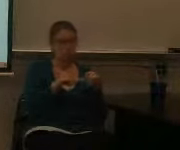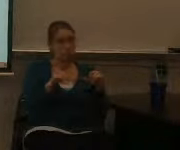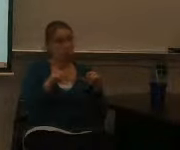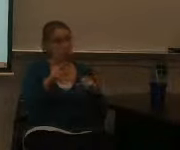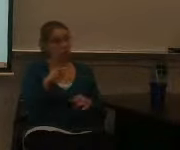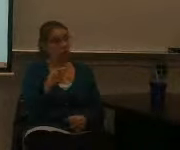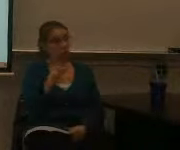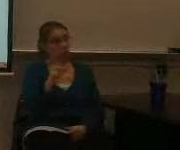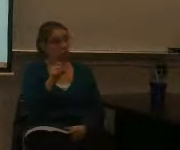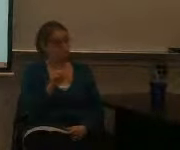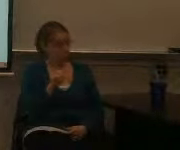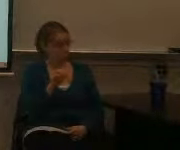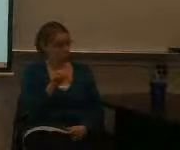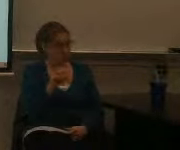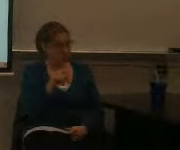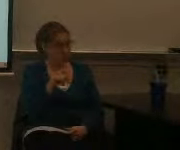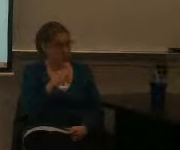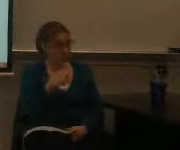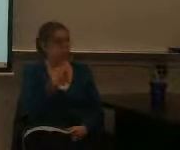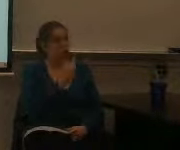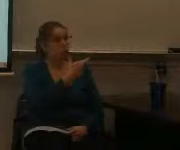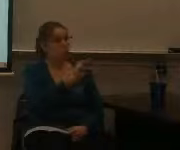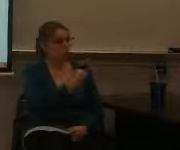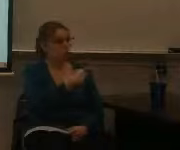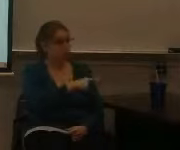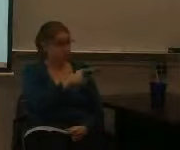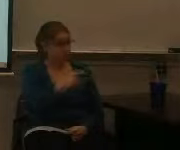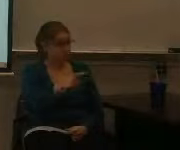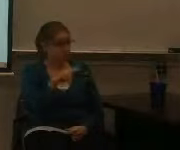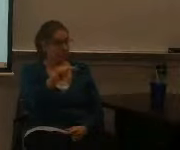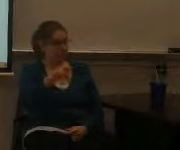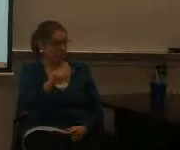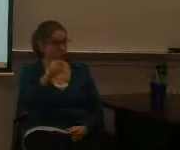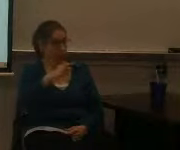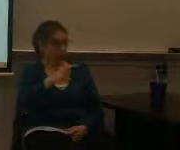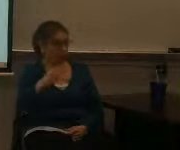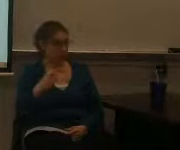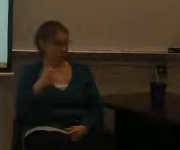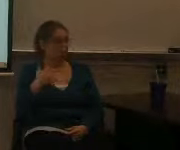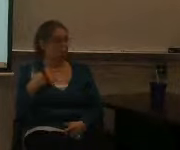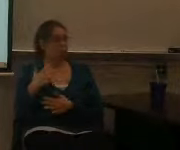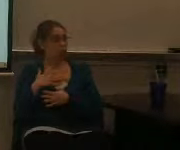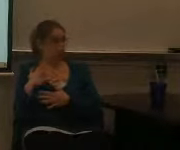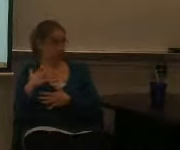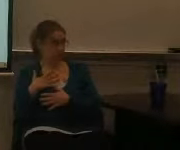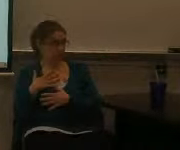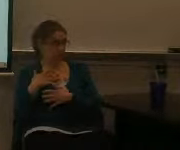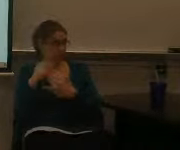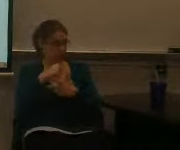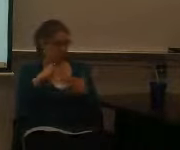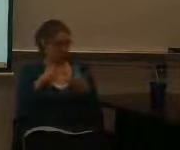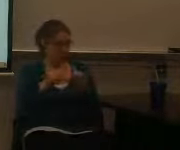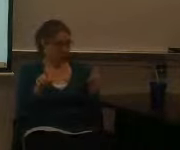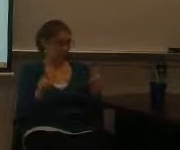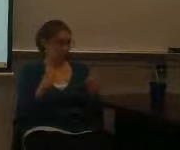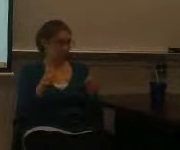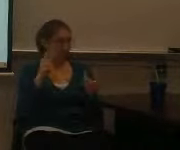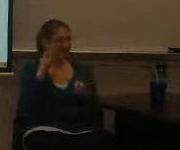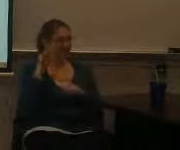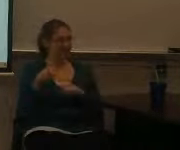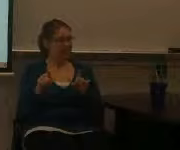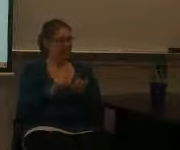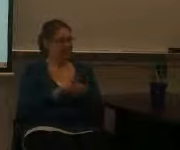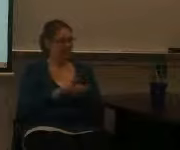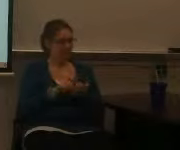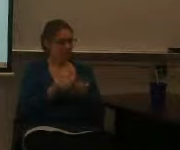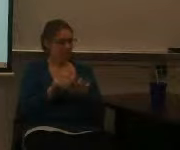had gross primary production, we had net primary production, and we had respiration. But you can think of this as in a